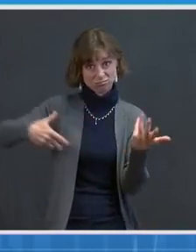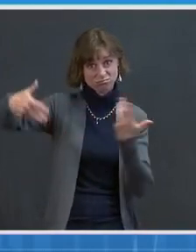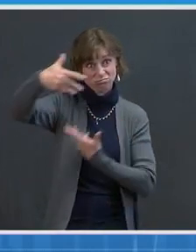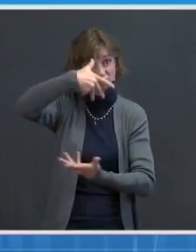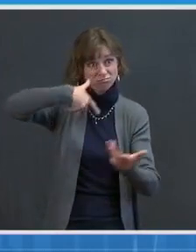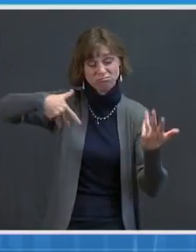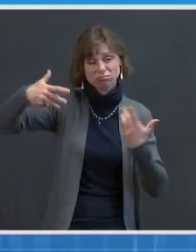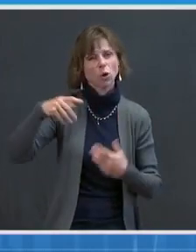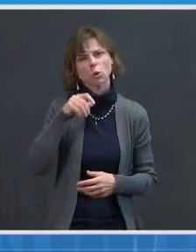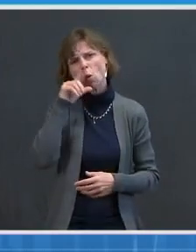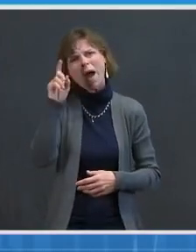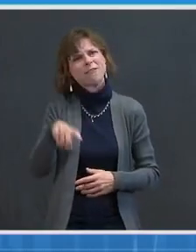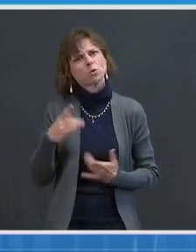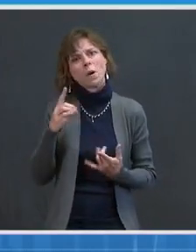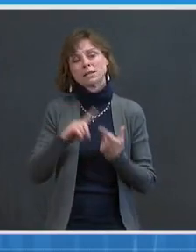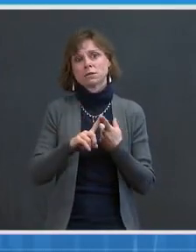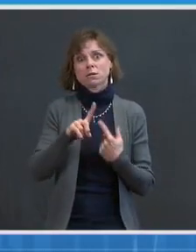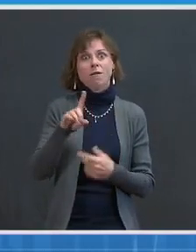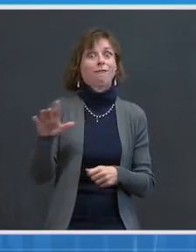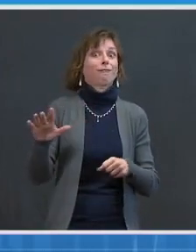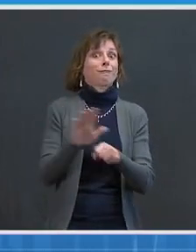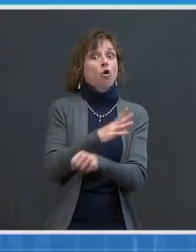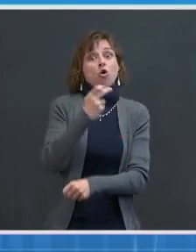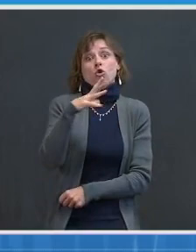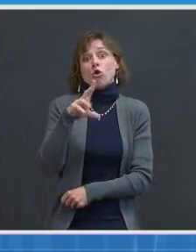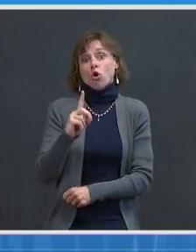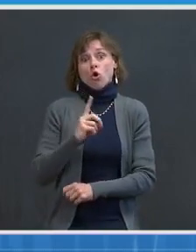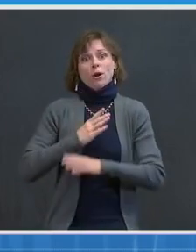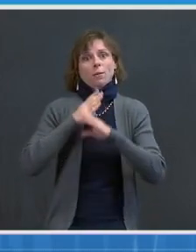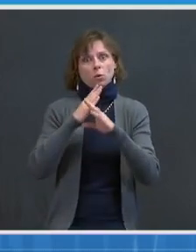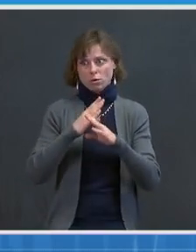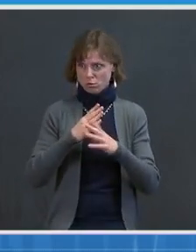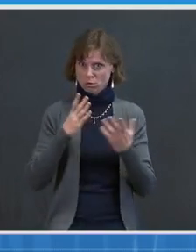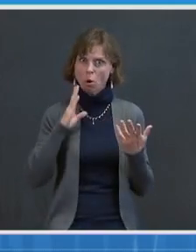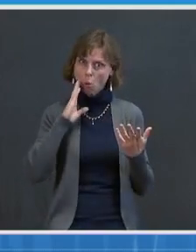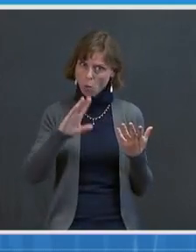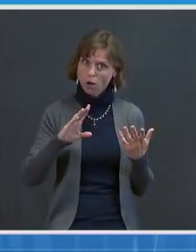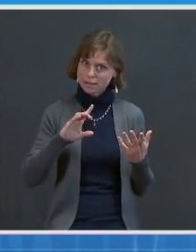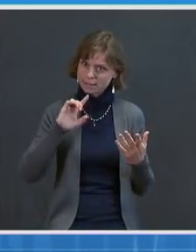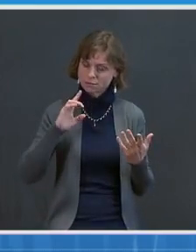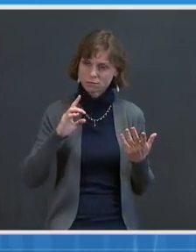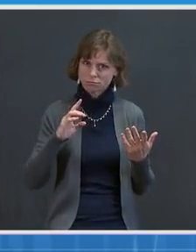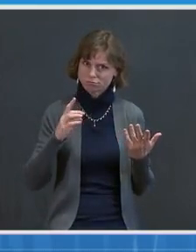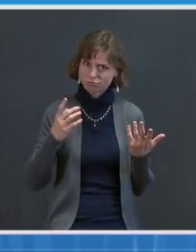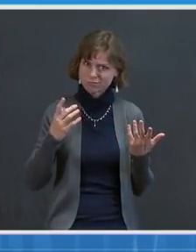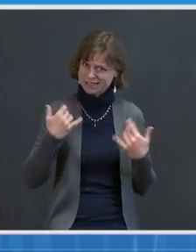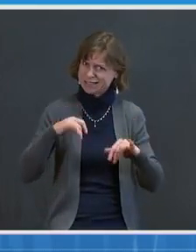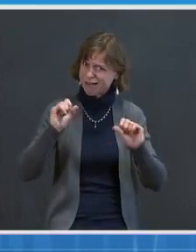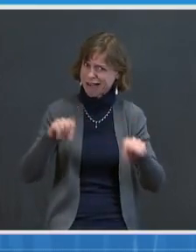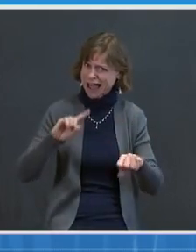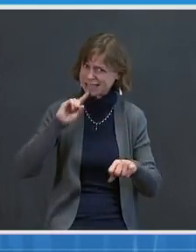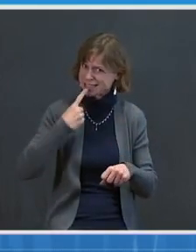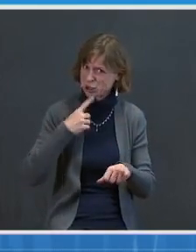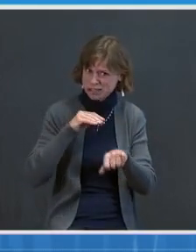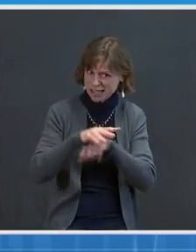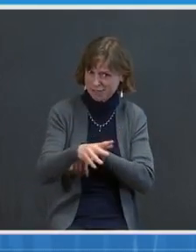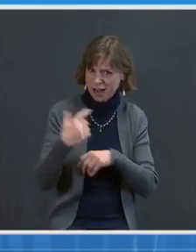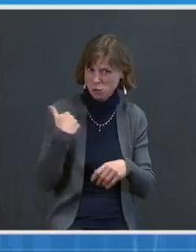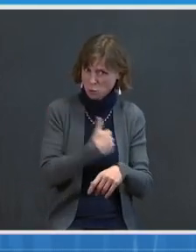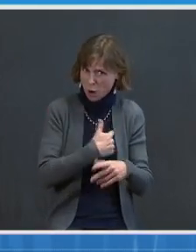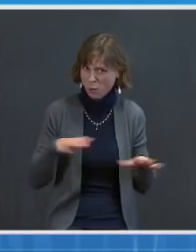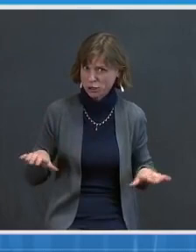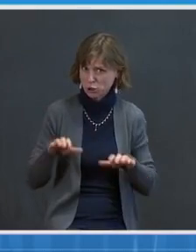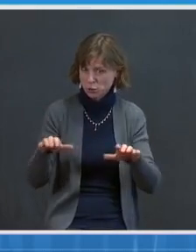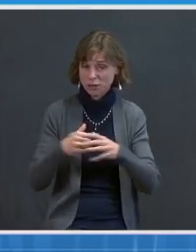full herd immunity to get a really profound effect on what you could do. For example, as Dr. Walensky said,